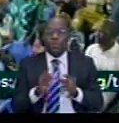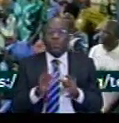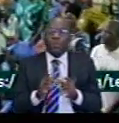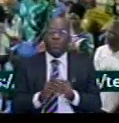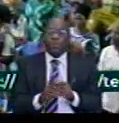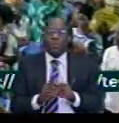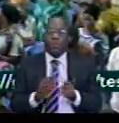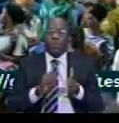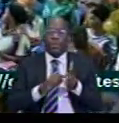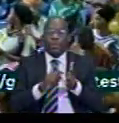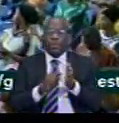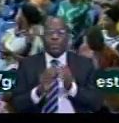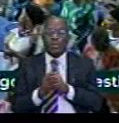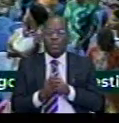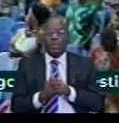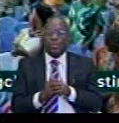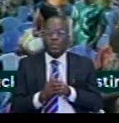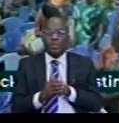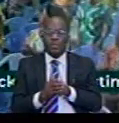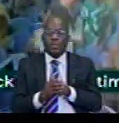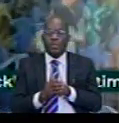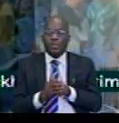Check up.